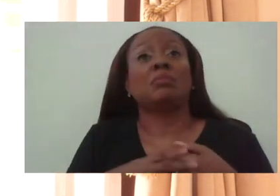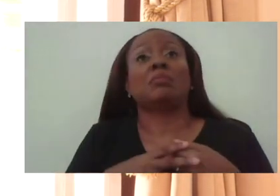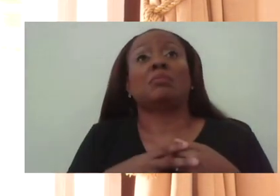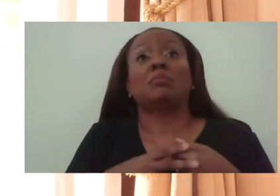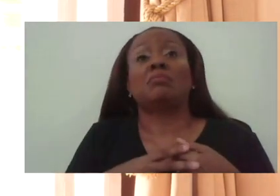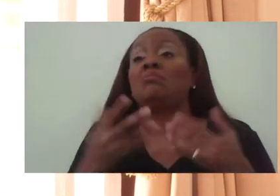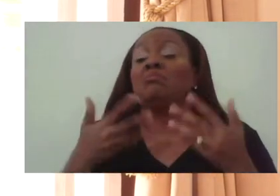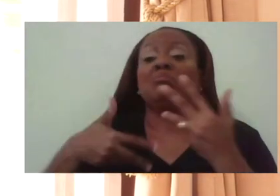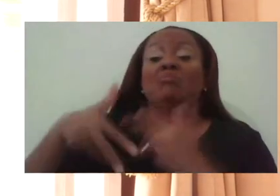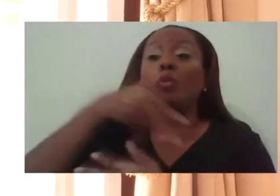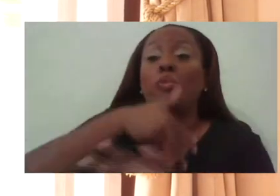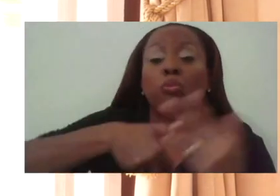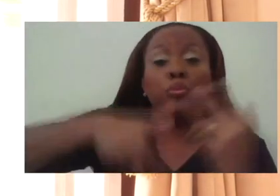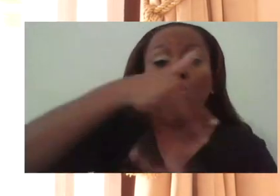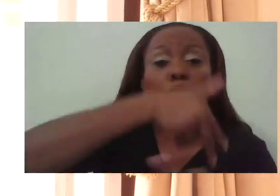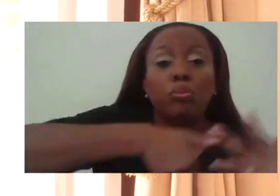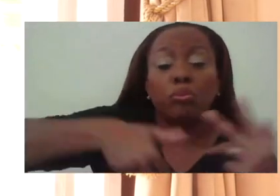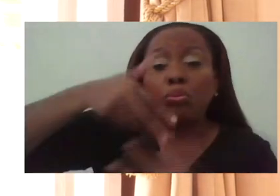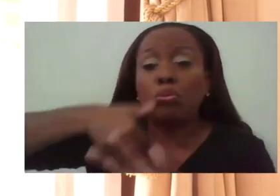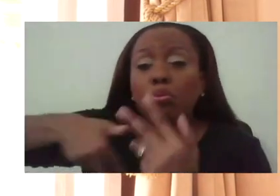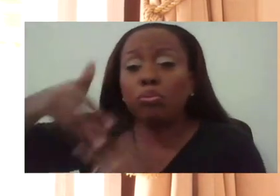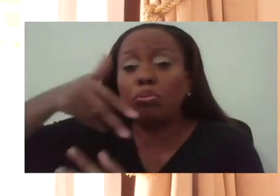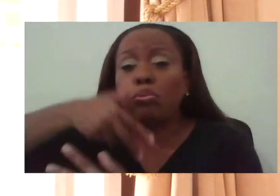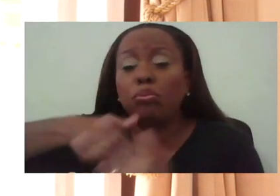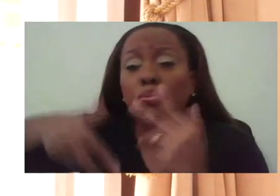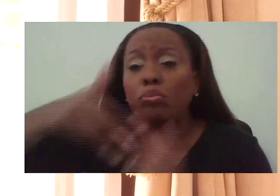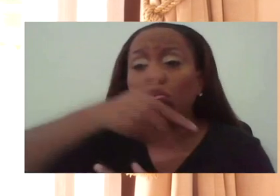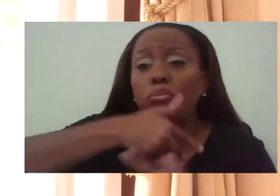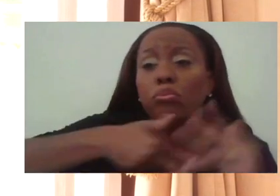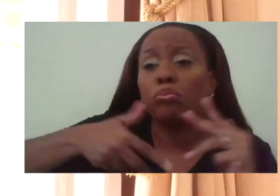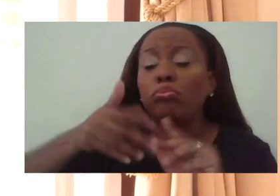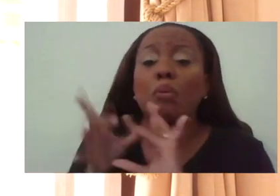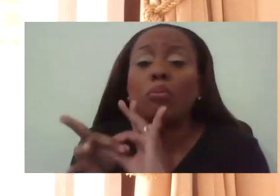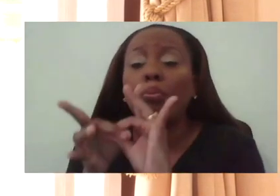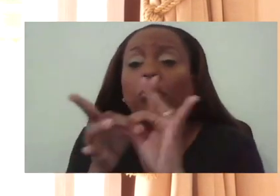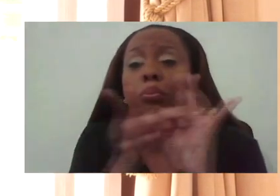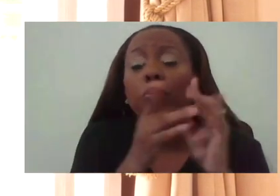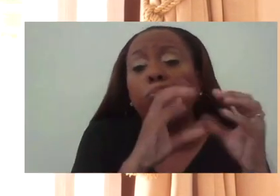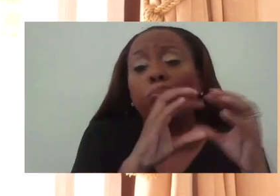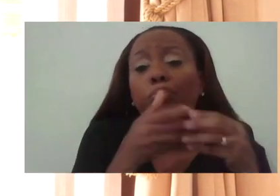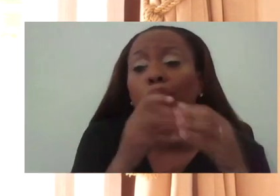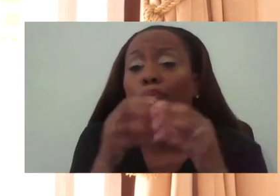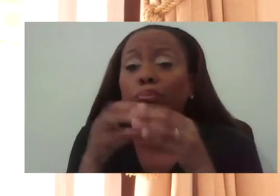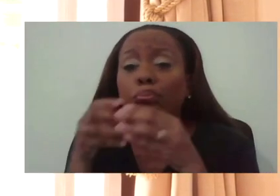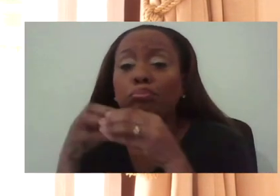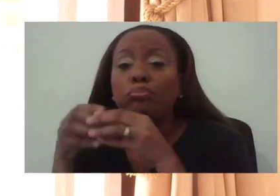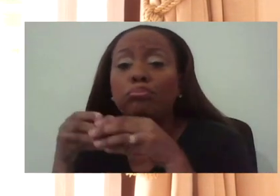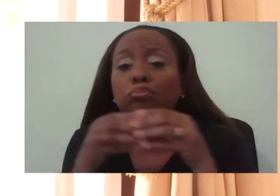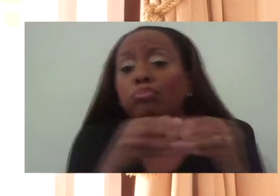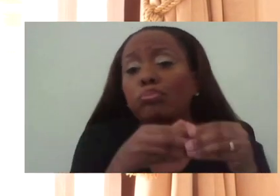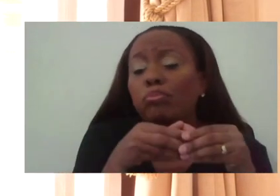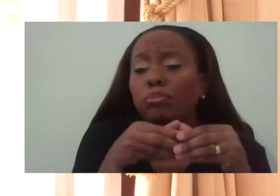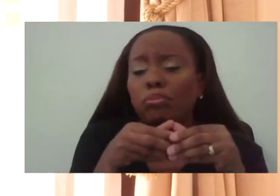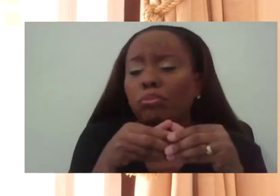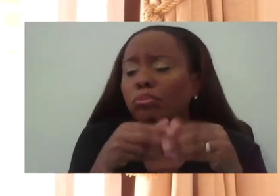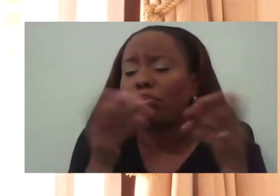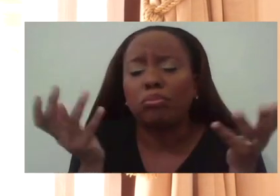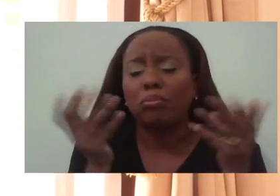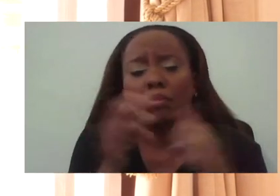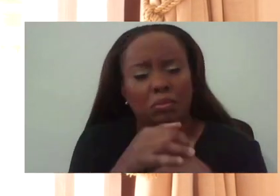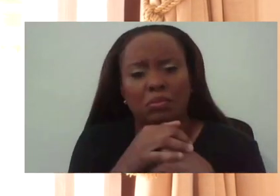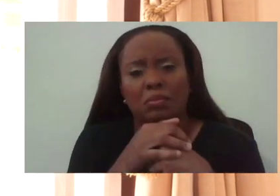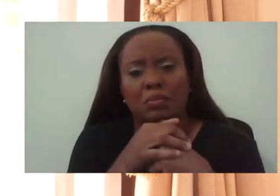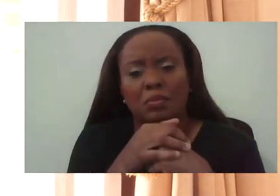with each other, very in close proximity to each other. And the issue is that the